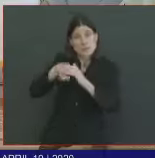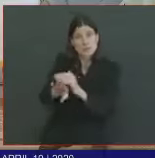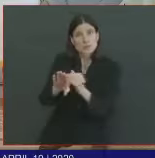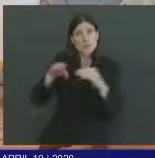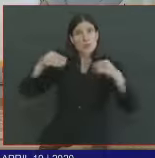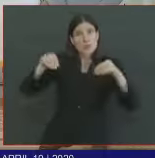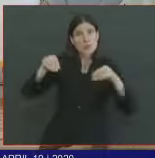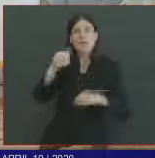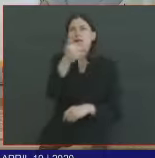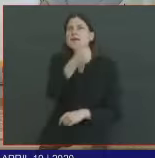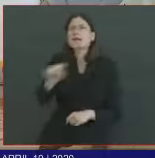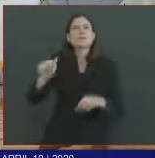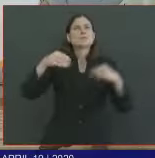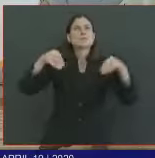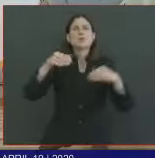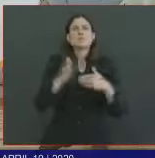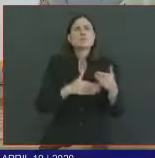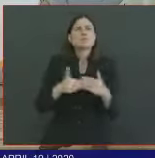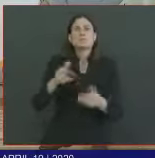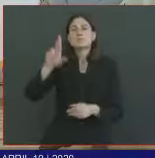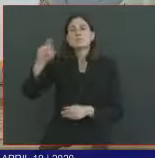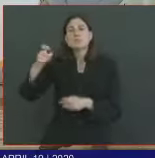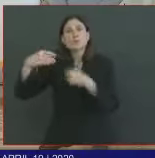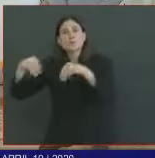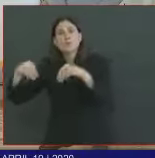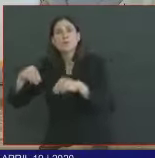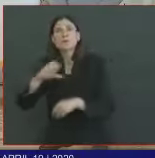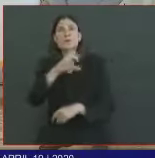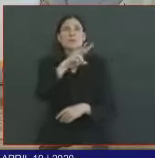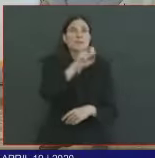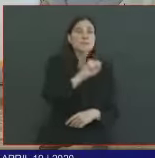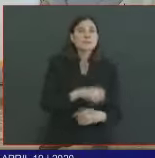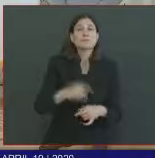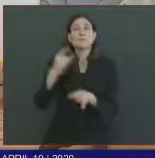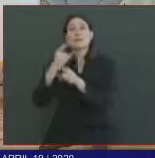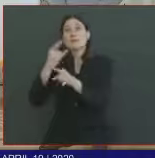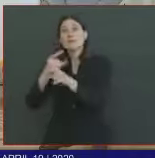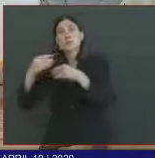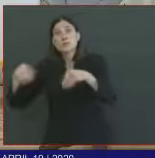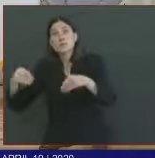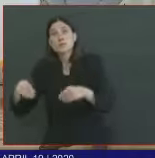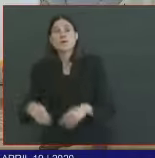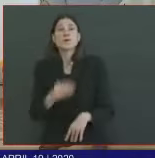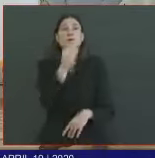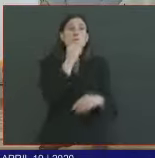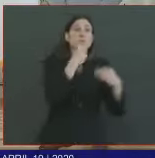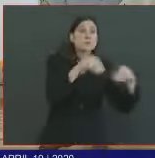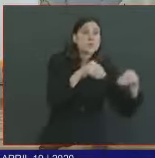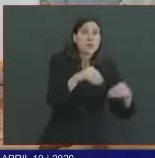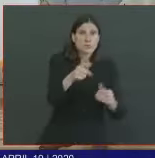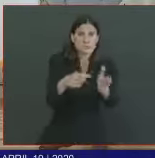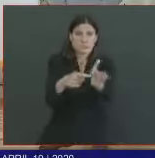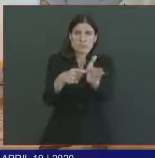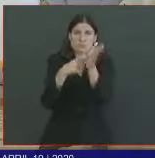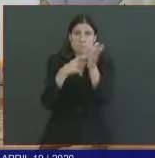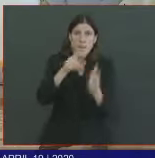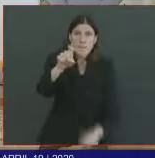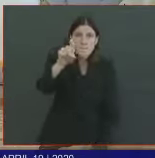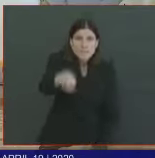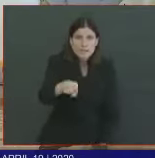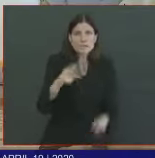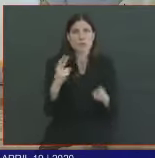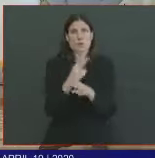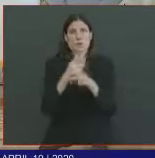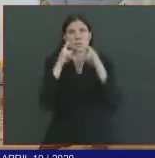grocery store, any essential retailer, liquor store, must wear a mask. The only exceptions are if